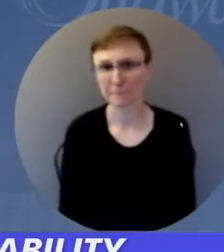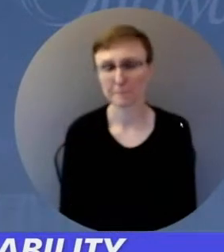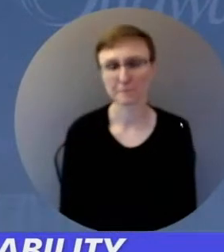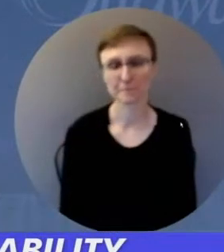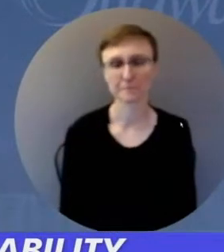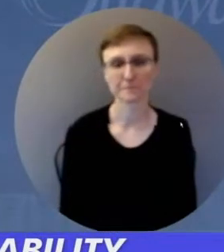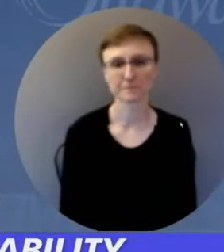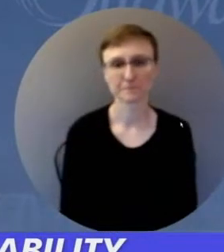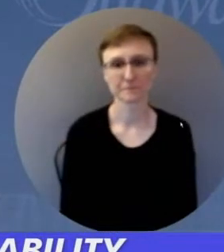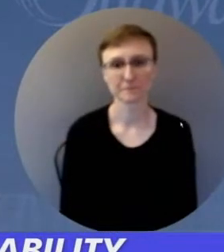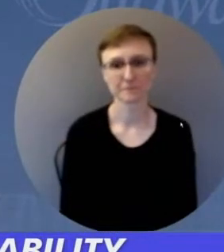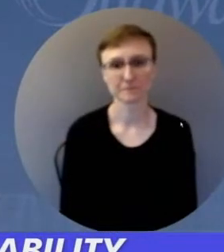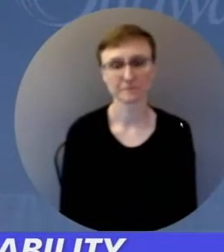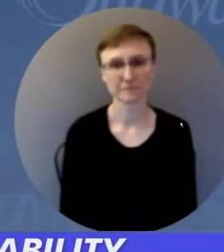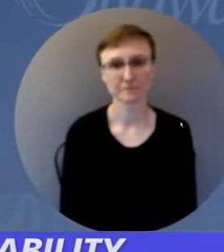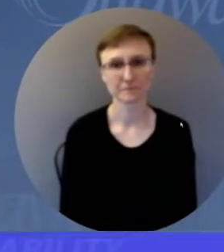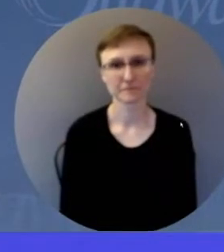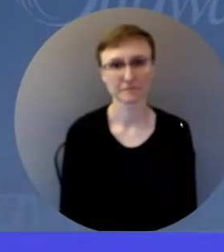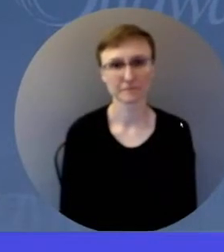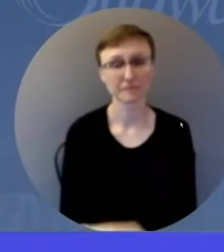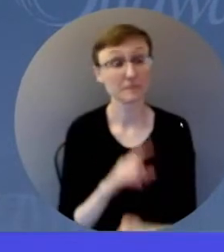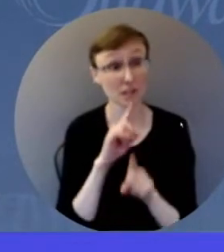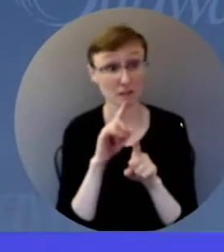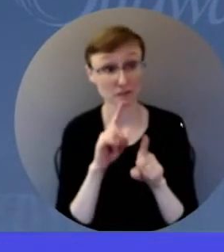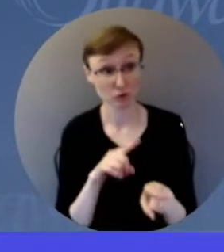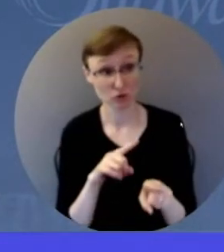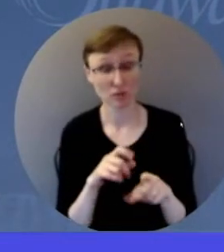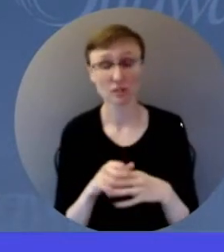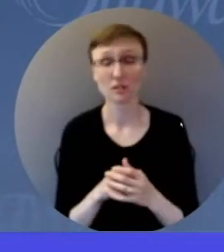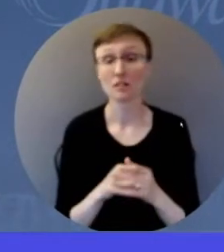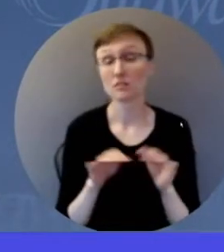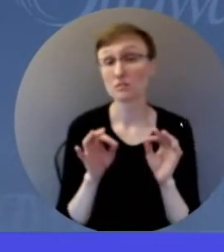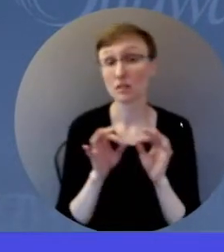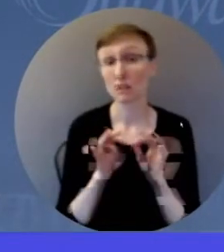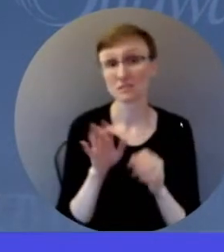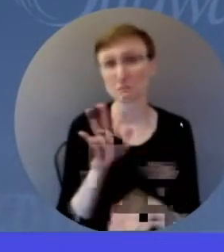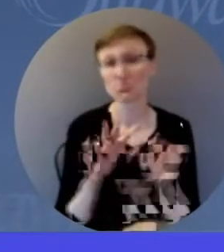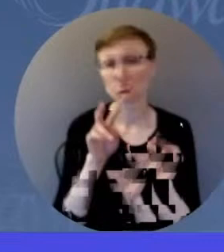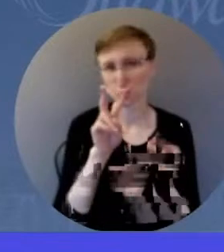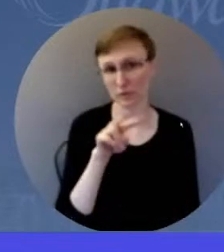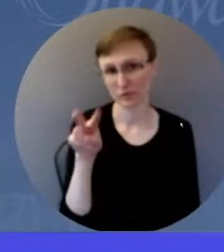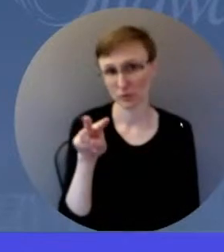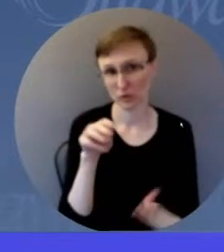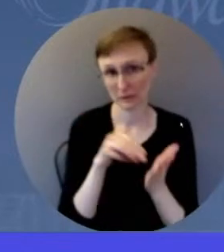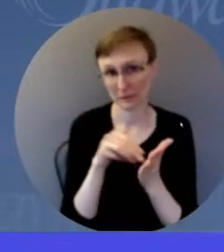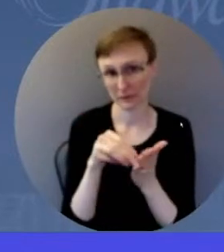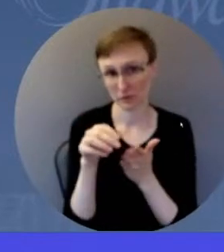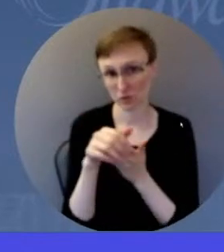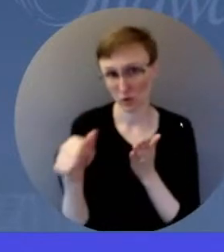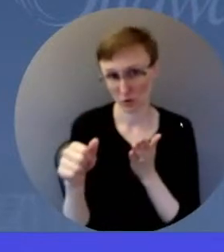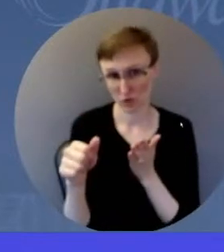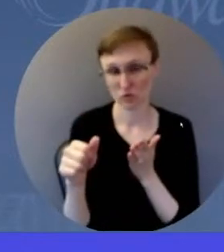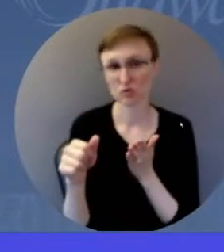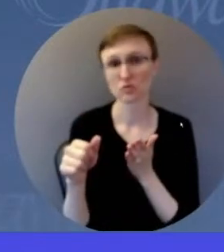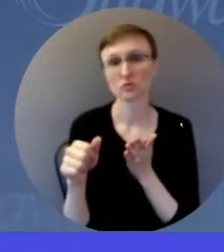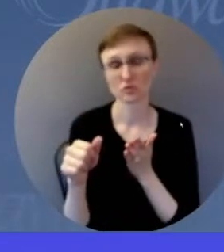For the cost, we're talking at about $22 million investment.